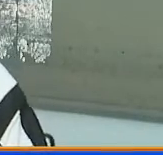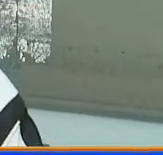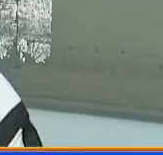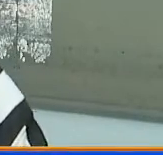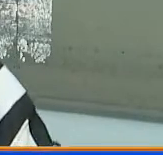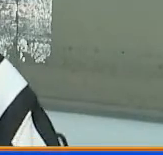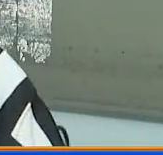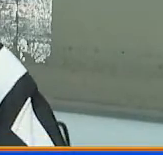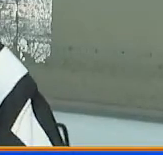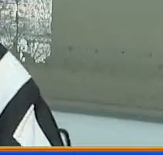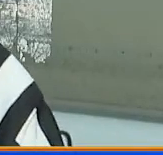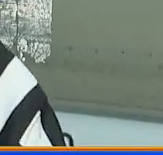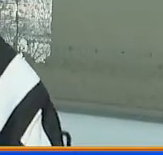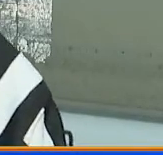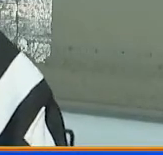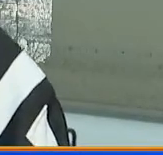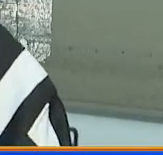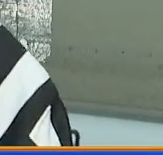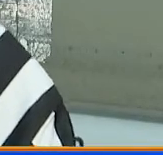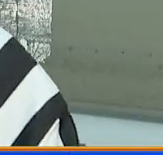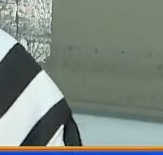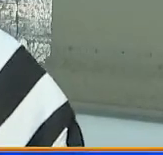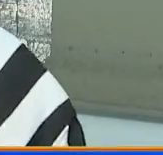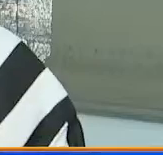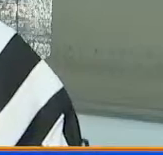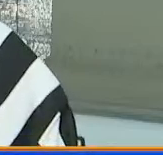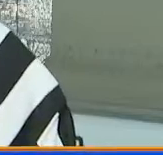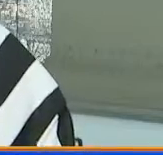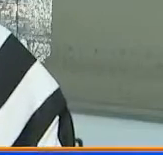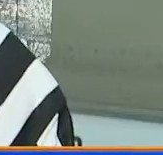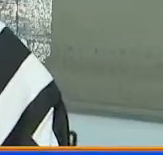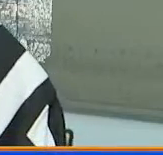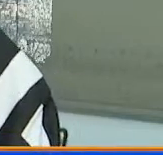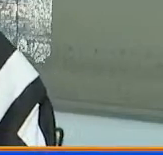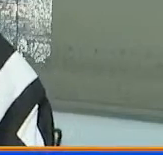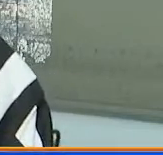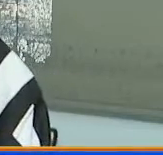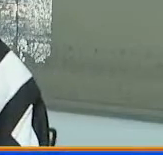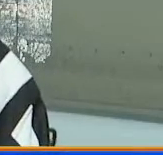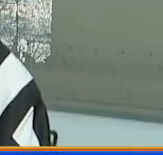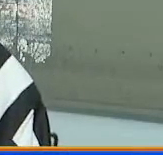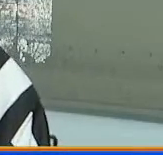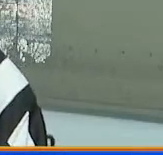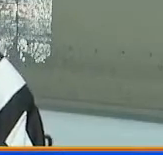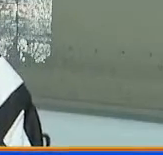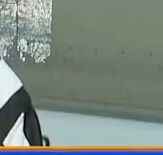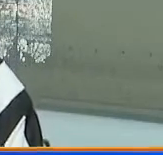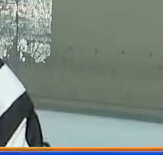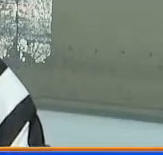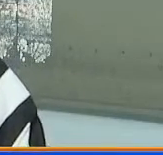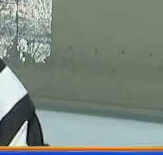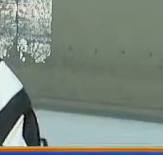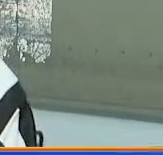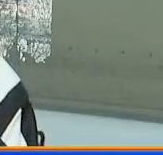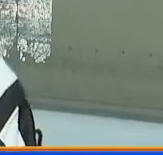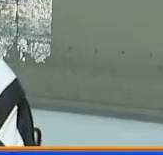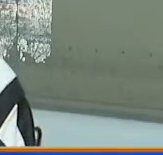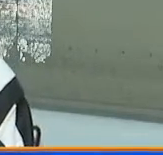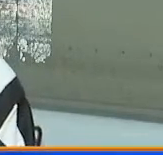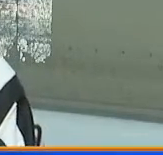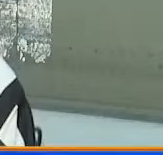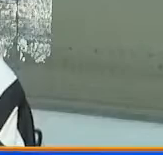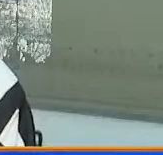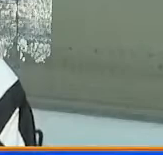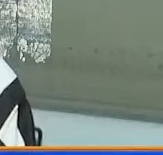hockey, highly skilled, highly competitive, and it was also a learning opportunity. The Kenya Ice Lions got to play against very top flight